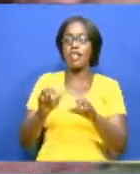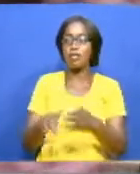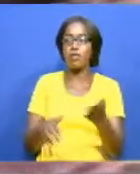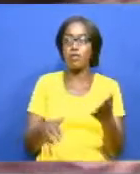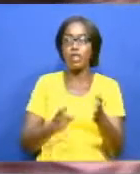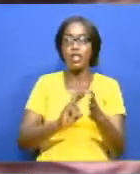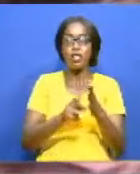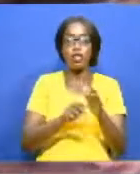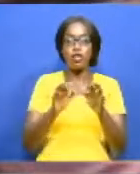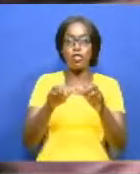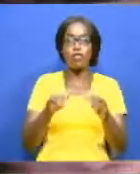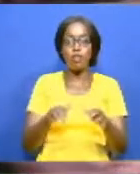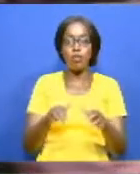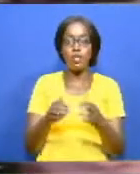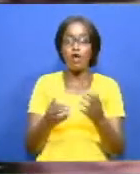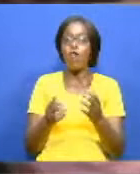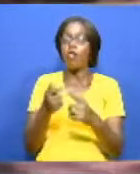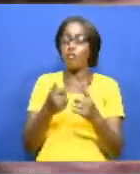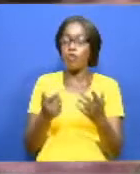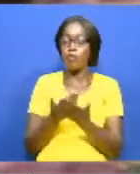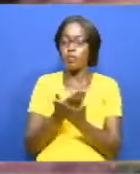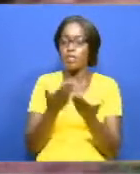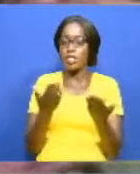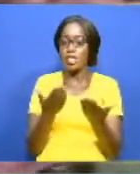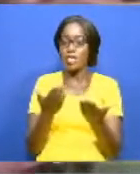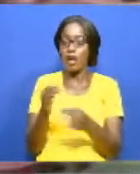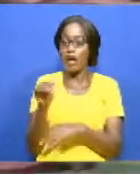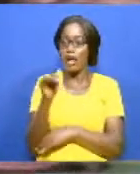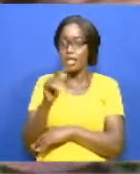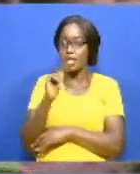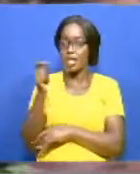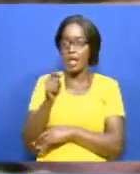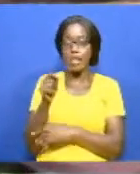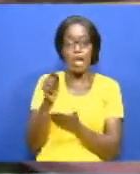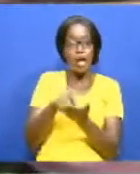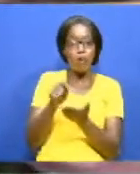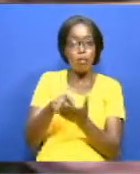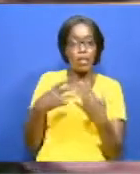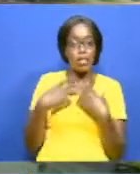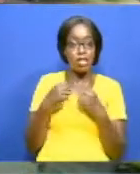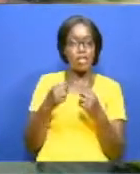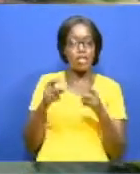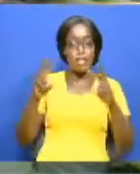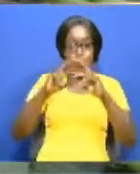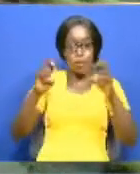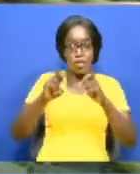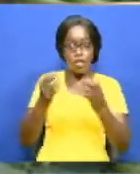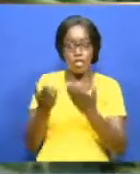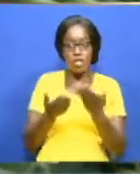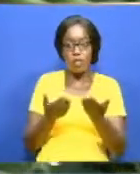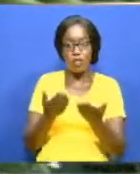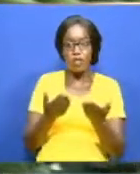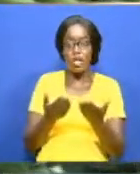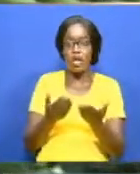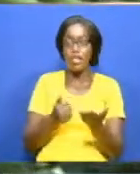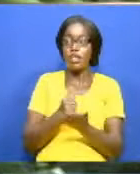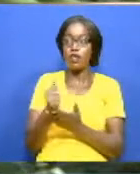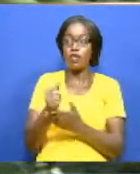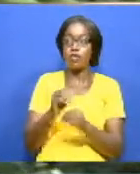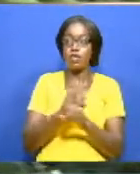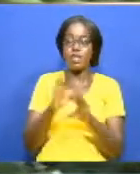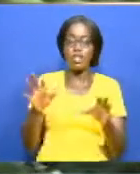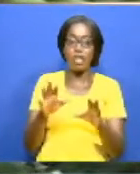farmers under the Kenya Horticulture Export Caucus are now urging the Kenya Plant Health Inspectorate Service to speed up the audit to clear their produce for